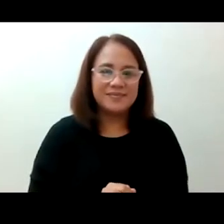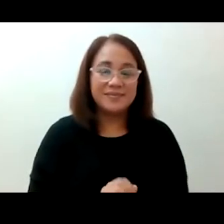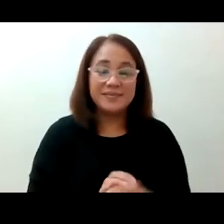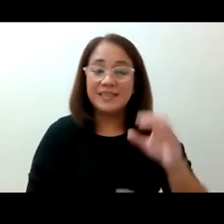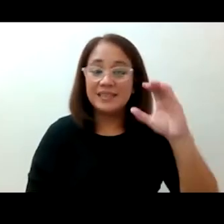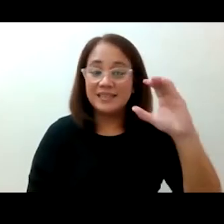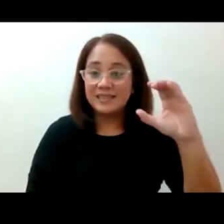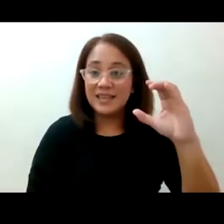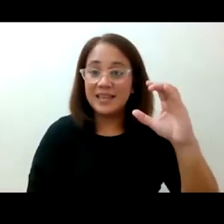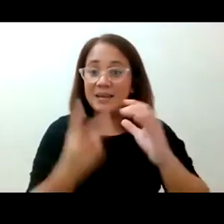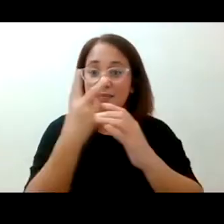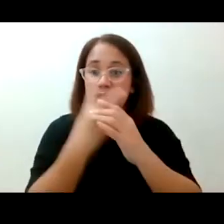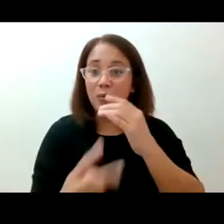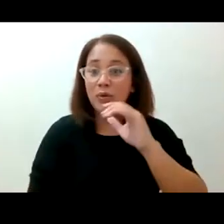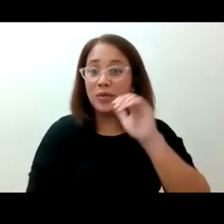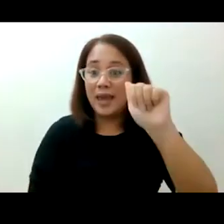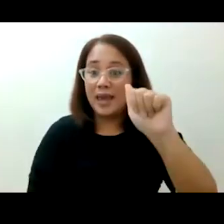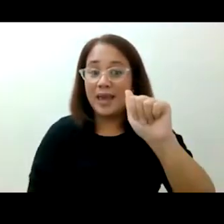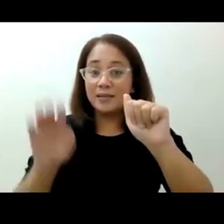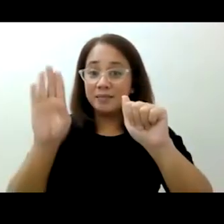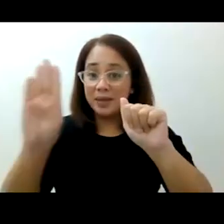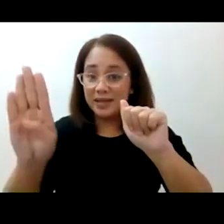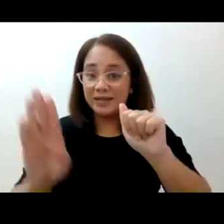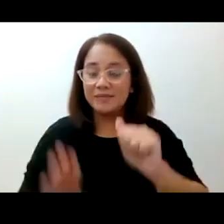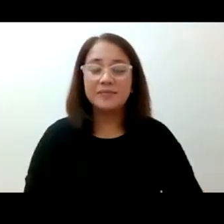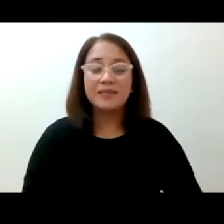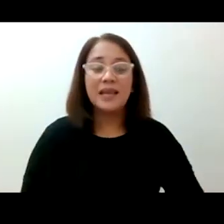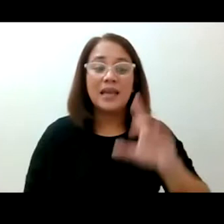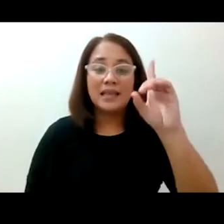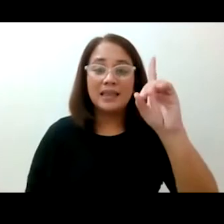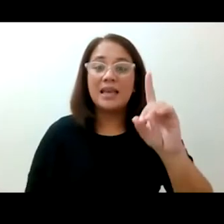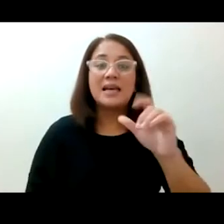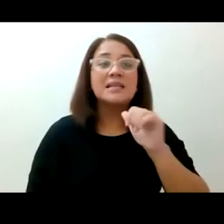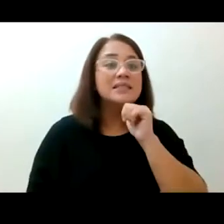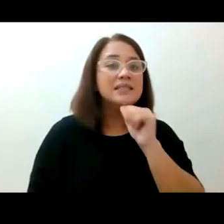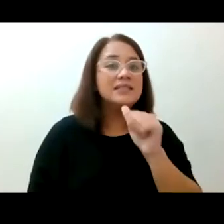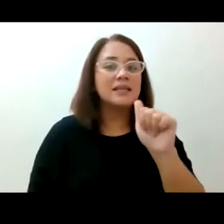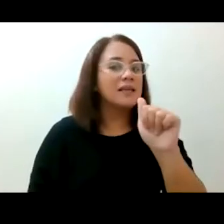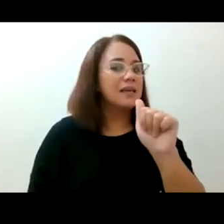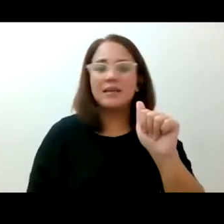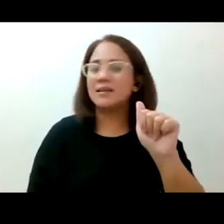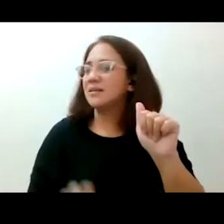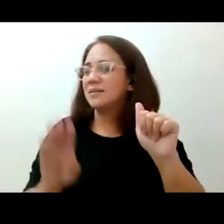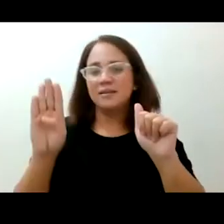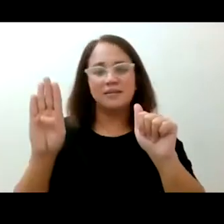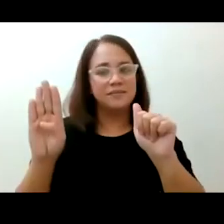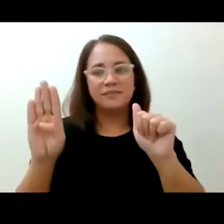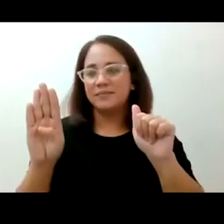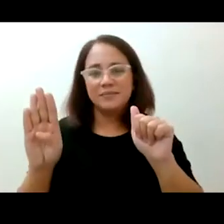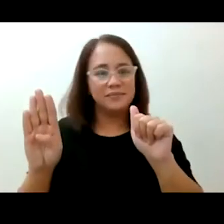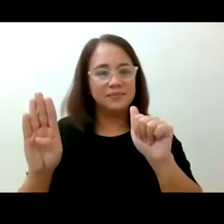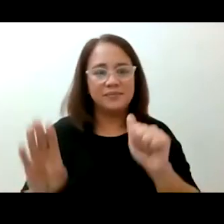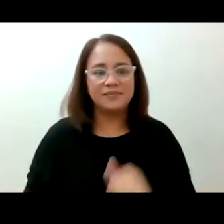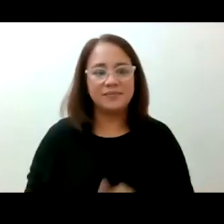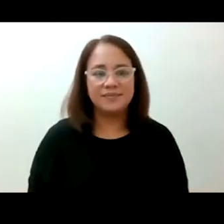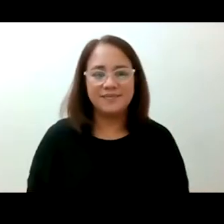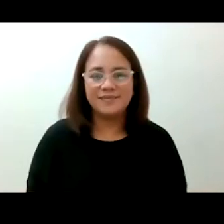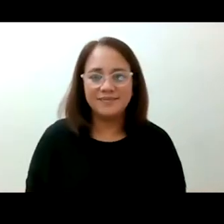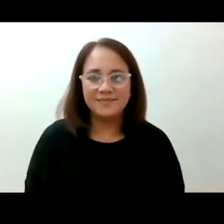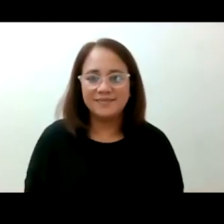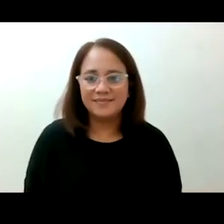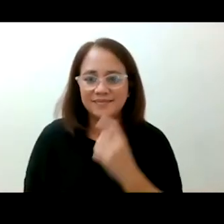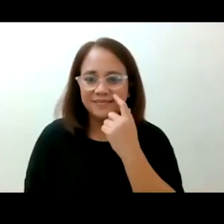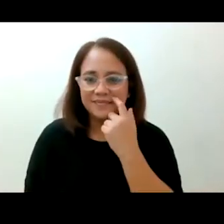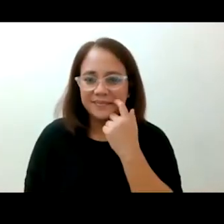C, both A and B. D, neither A nor B. I see B's.